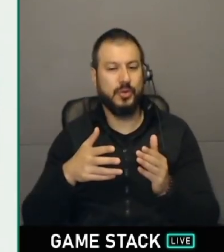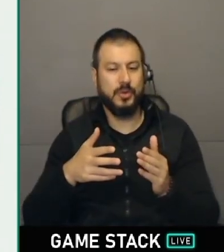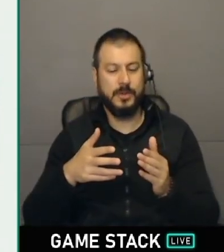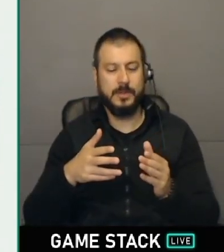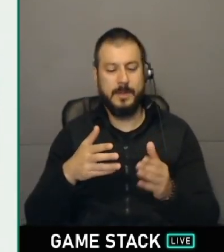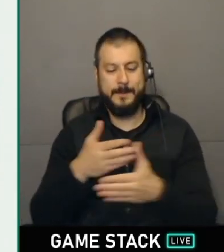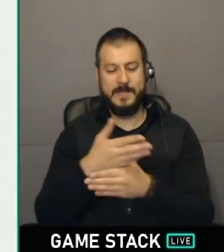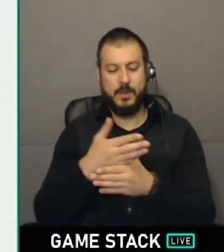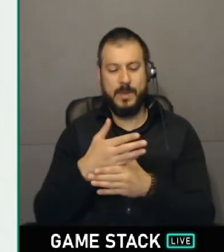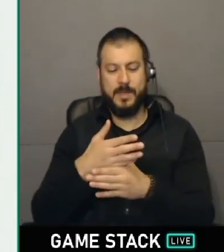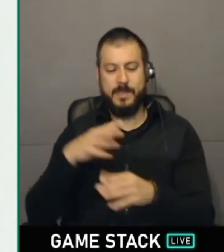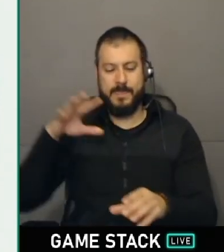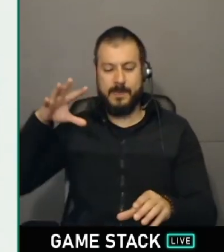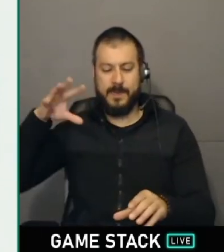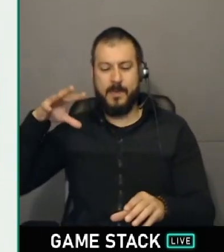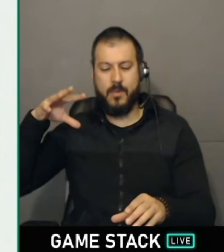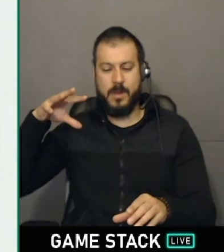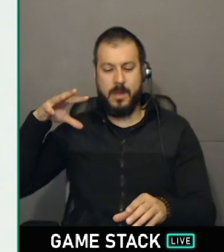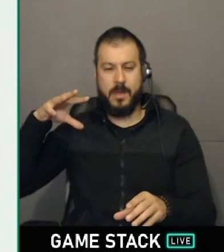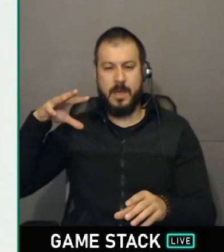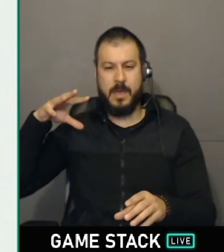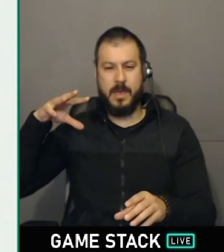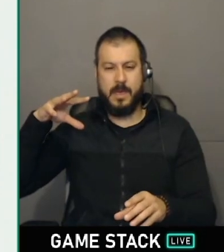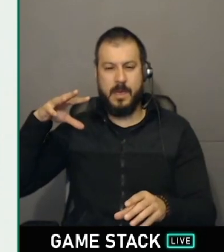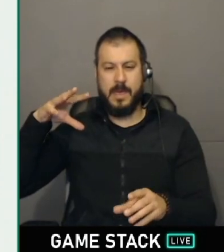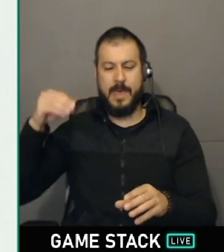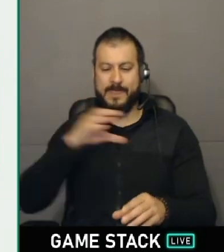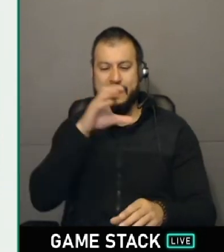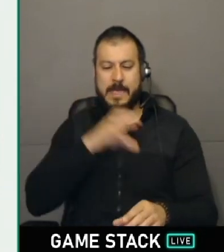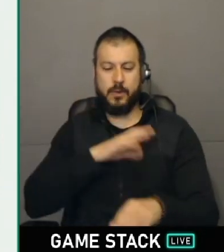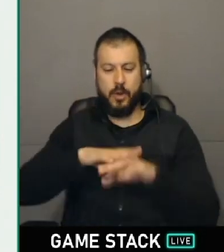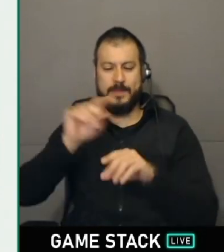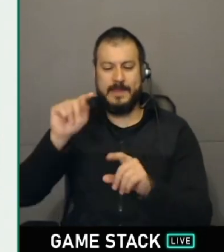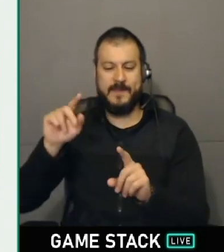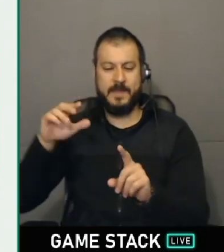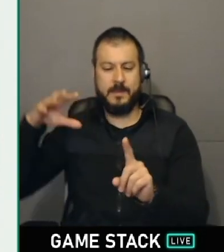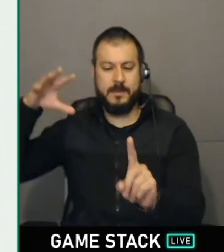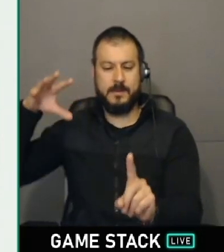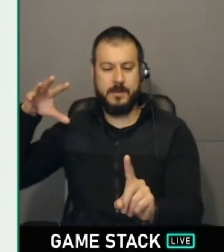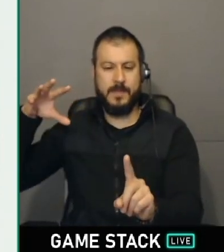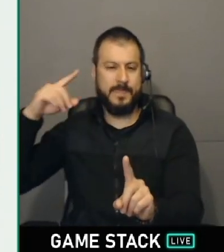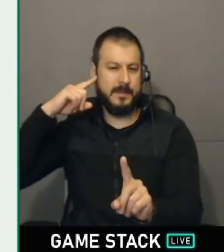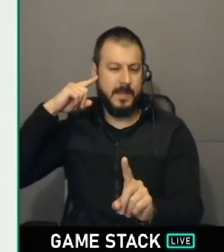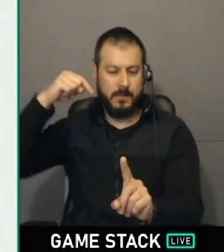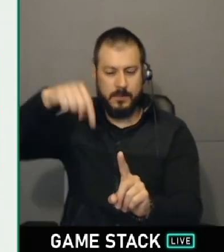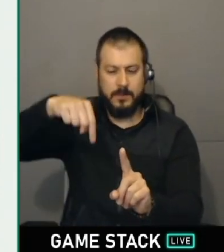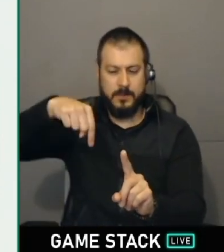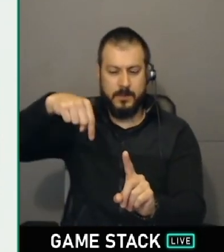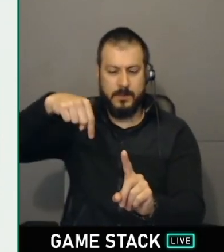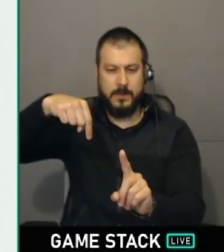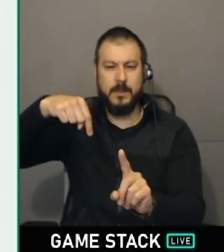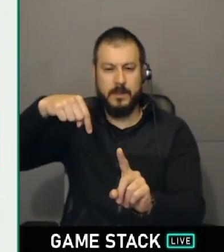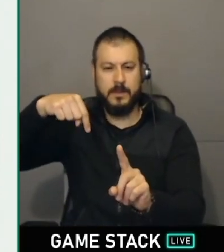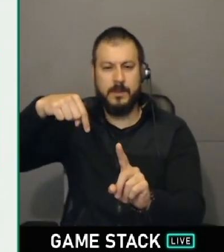the camera and the character on the screen, as well as it